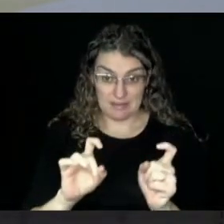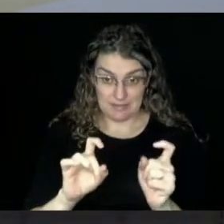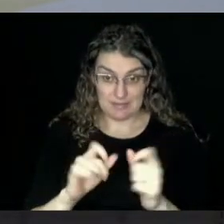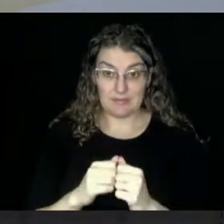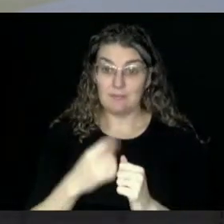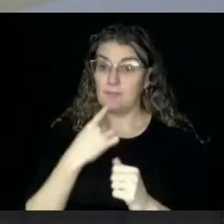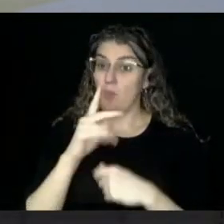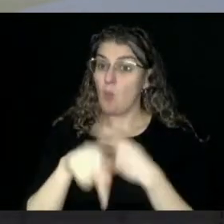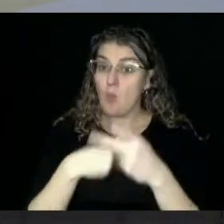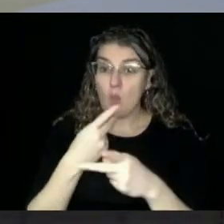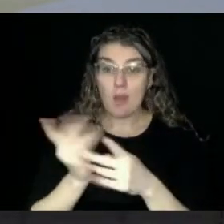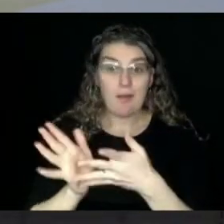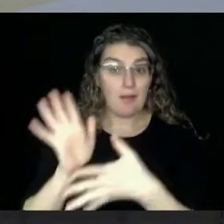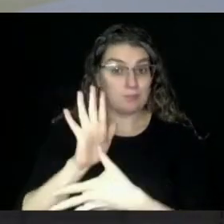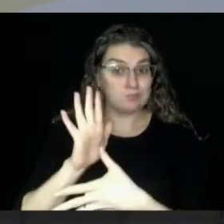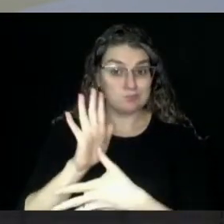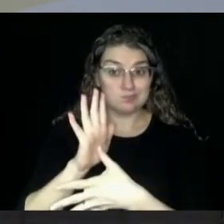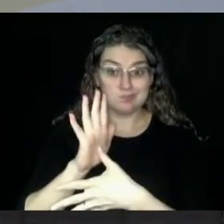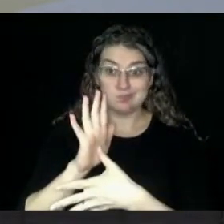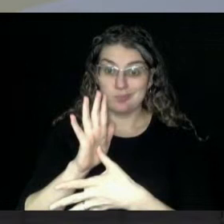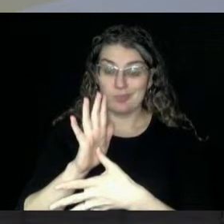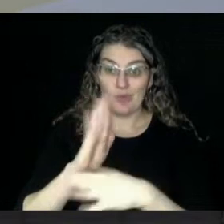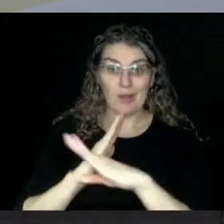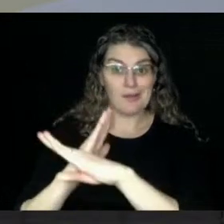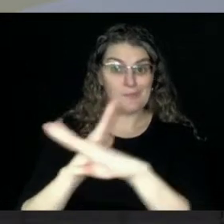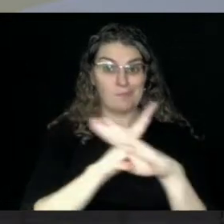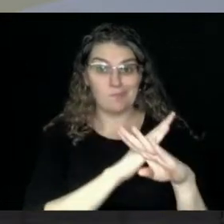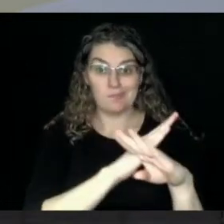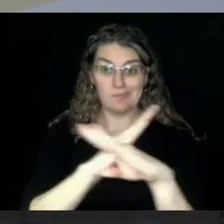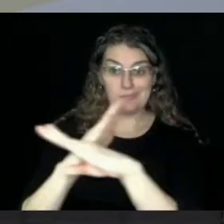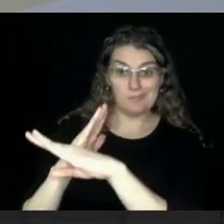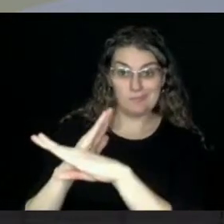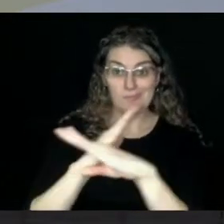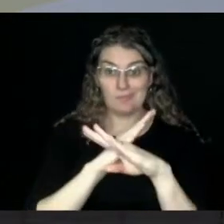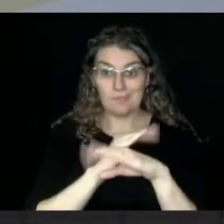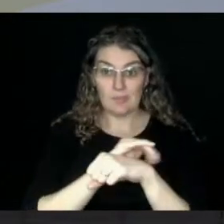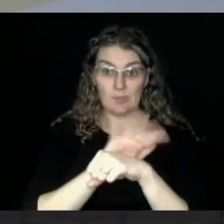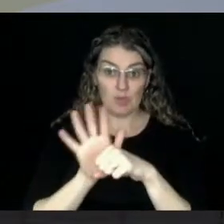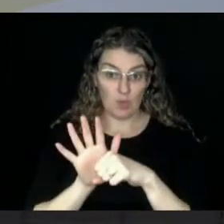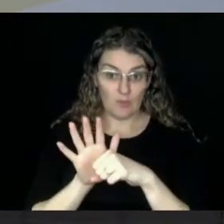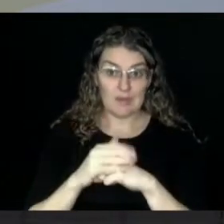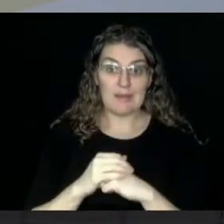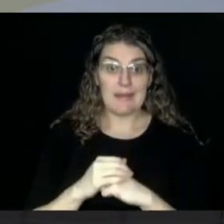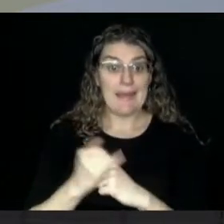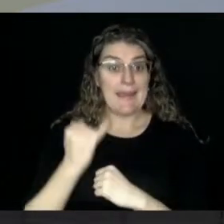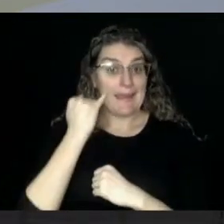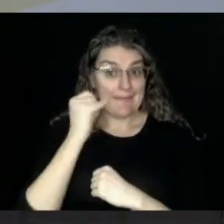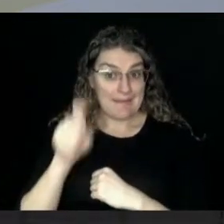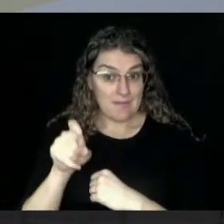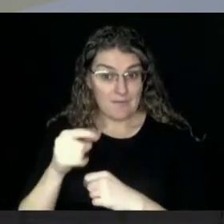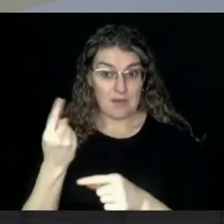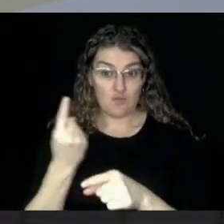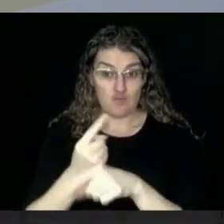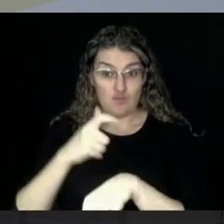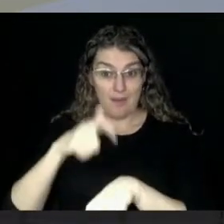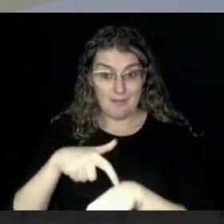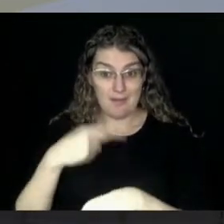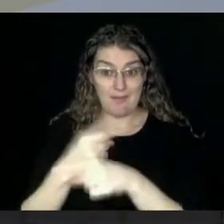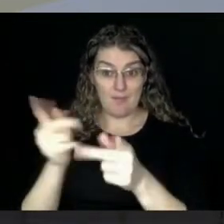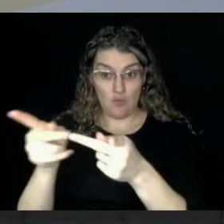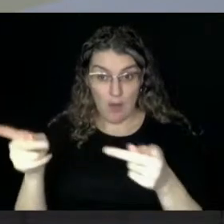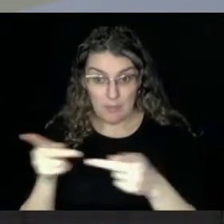tool available to us in our fight against COVID-19, and we will not hesitate to use them when needed, at the right place and at the right